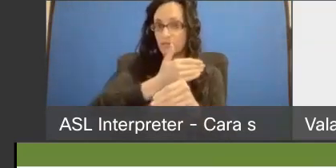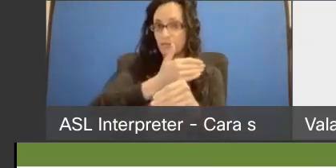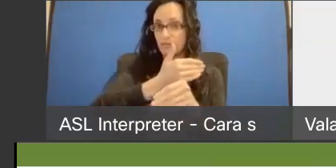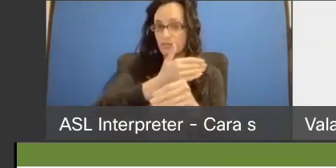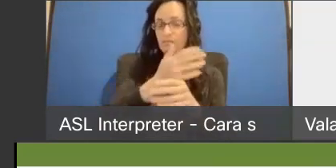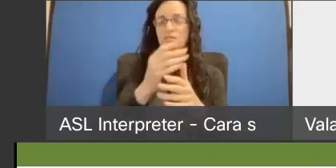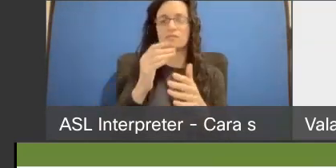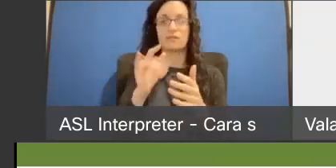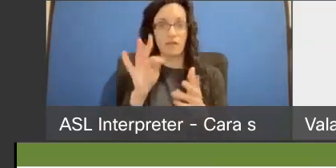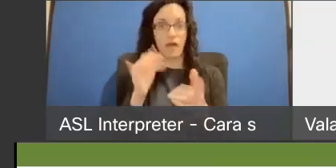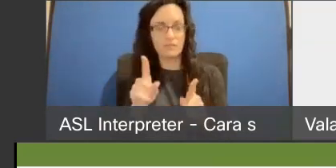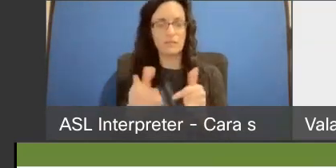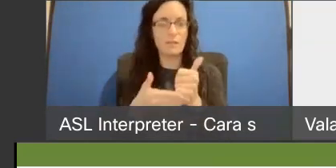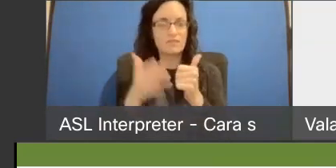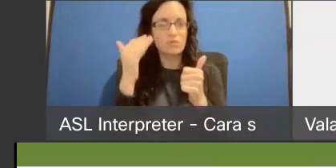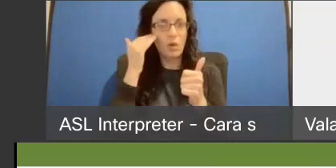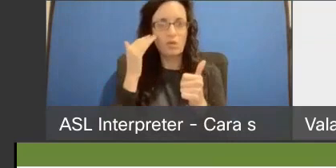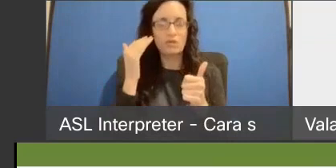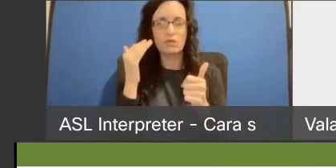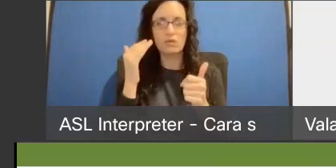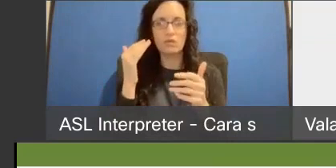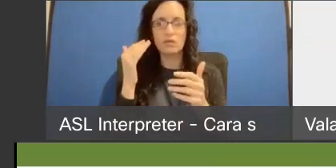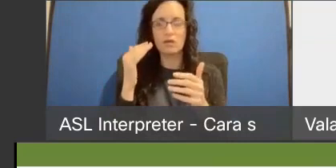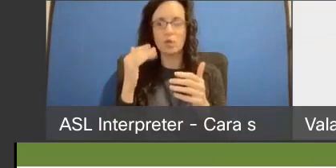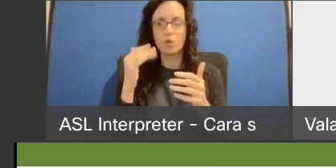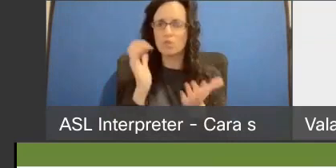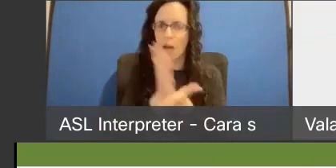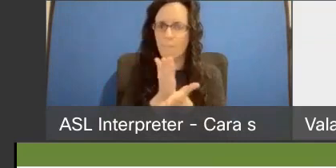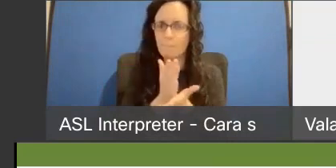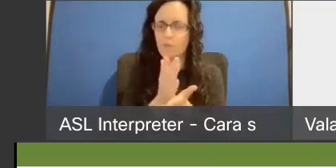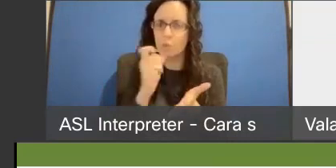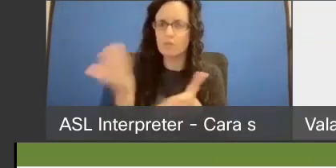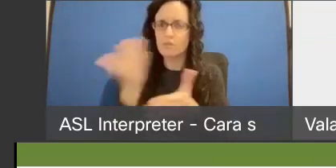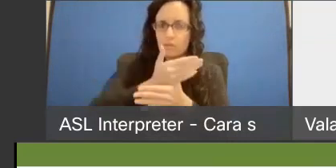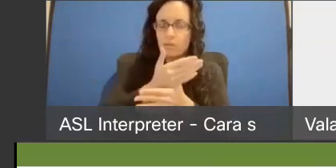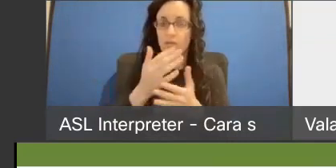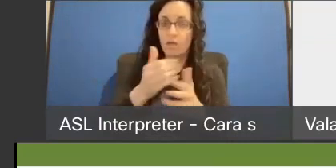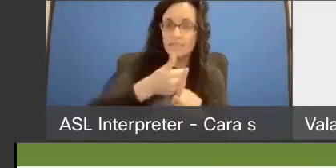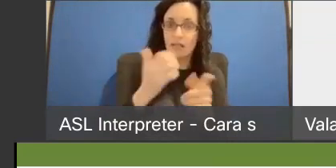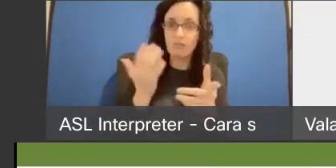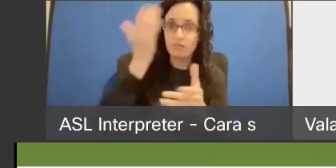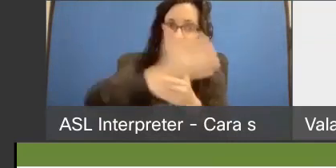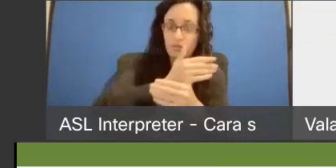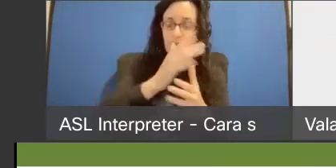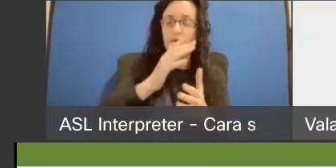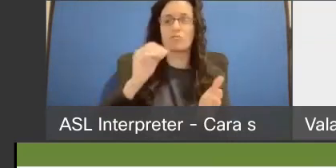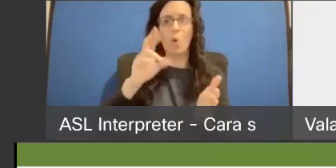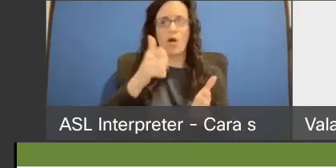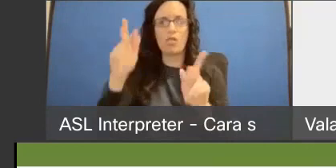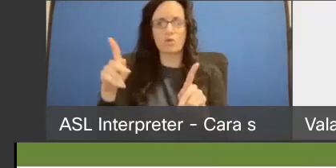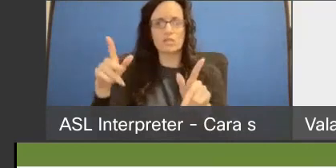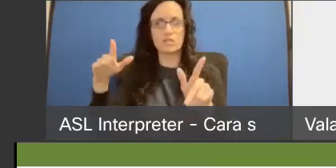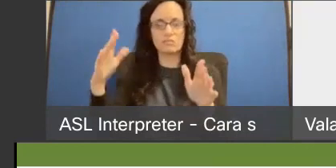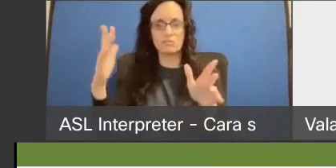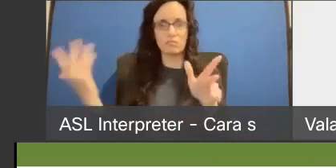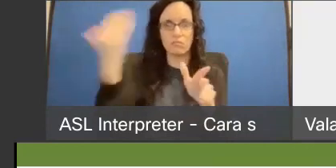helpful to know, did they stop it themselves or was it interrupted by somebody else who happened upon them while they were making an attempt? And what's helpful